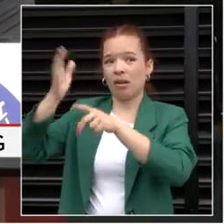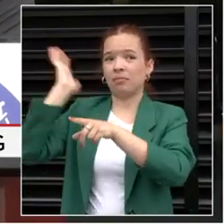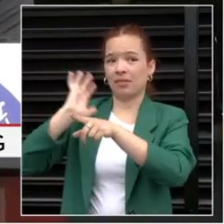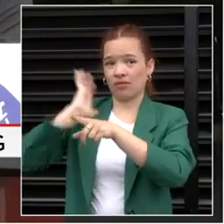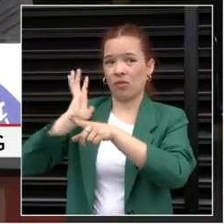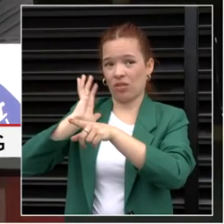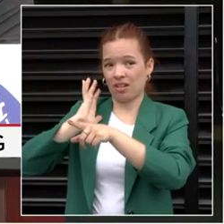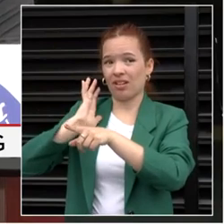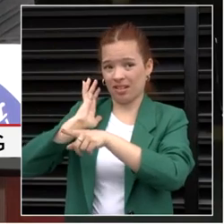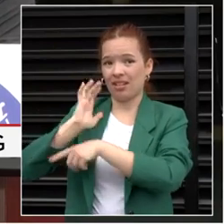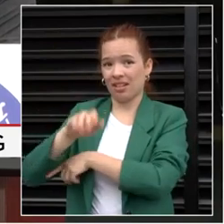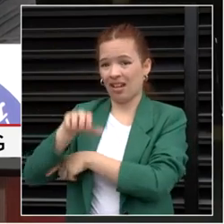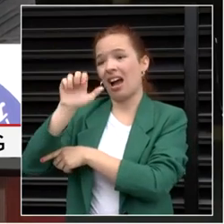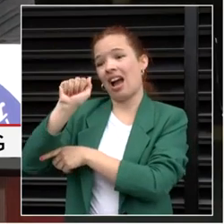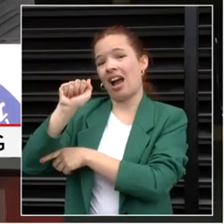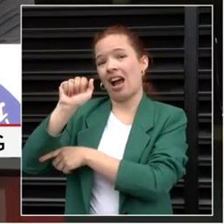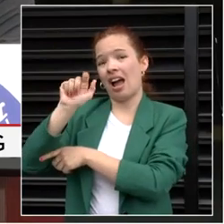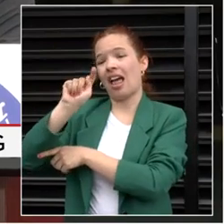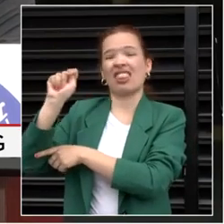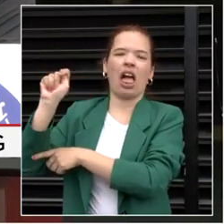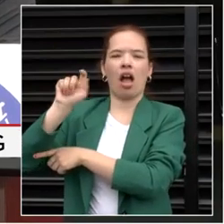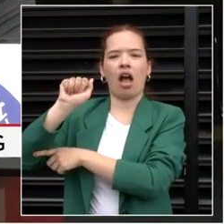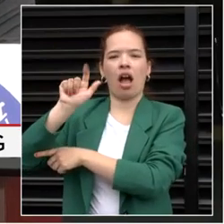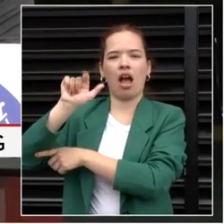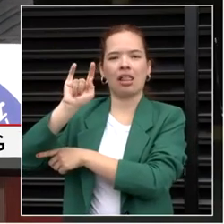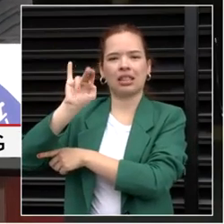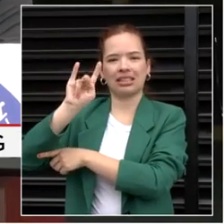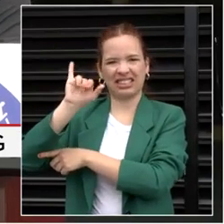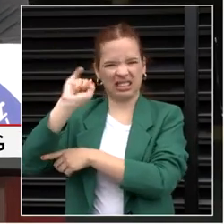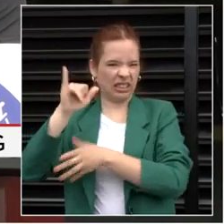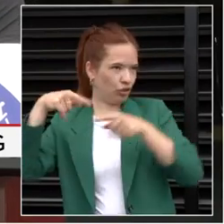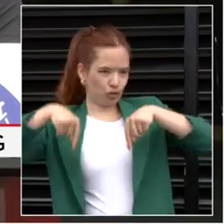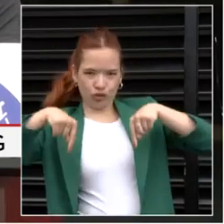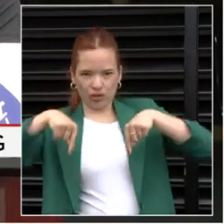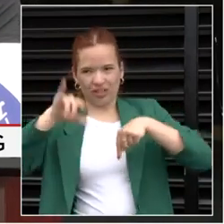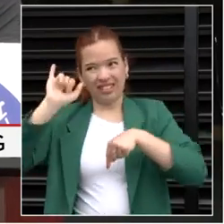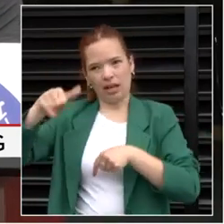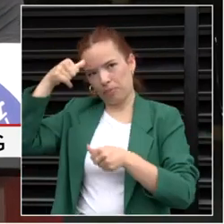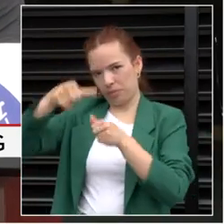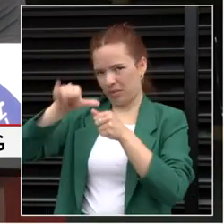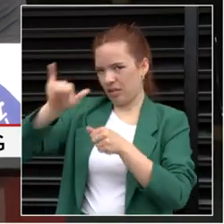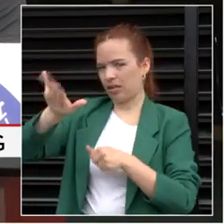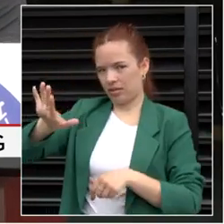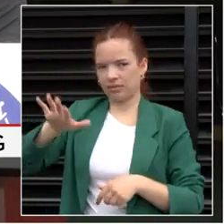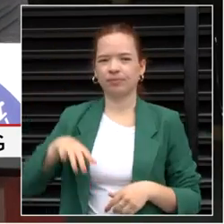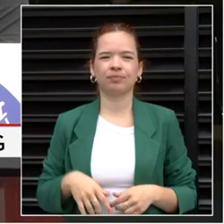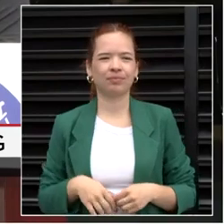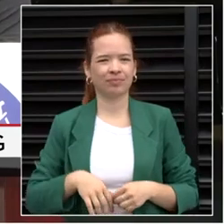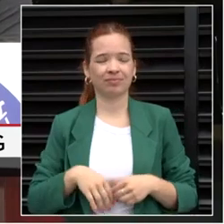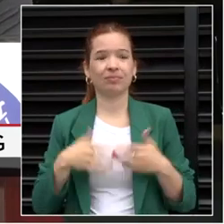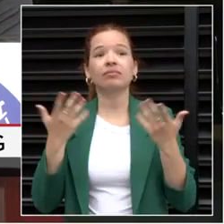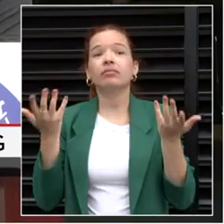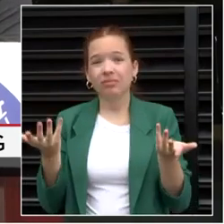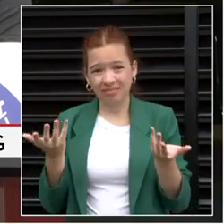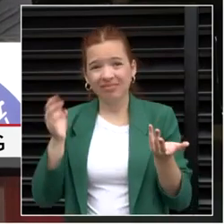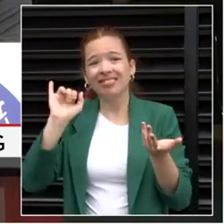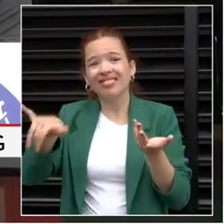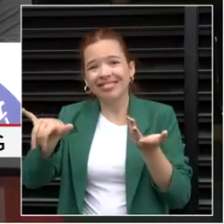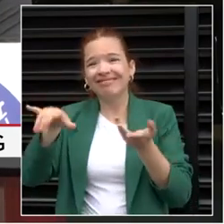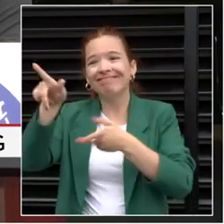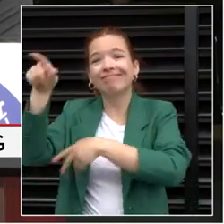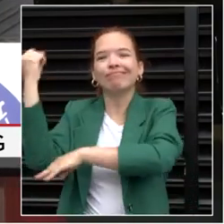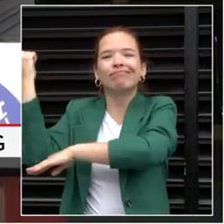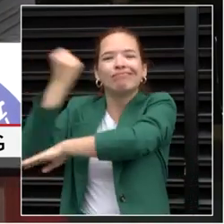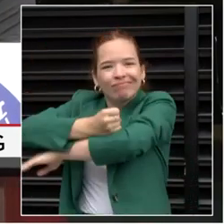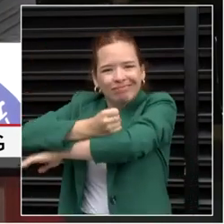in those days, I think there's not many left. The owner started not paying bands, whatever, went out of business. The owner of the building, his name was